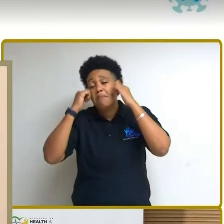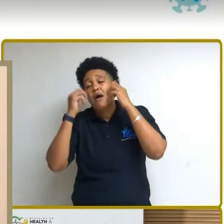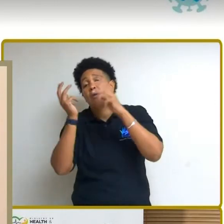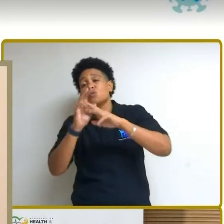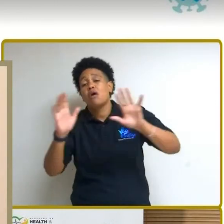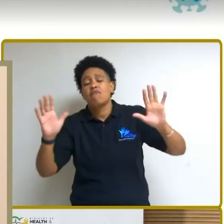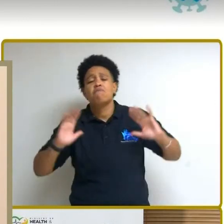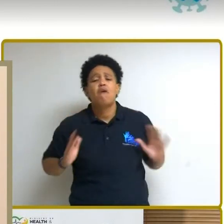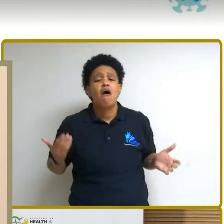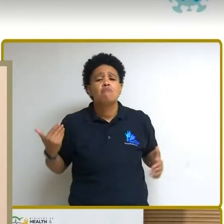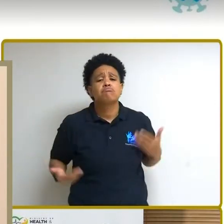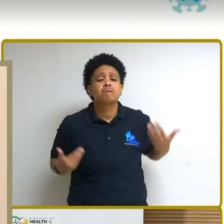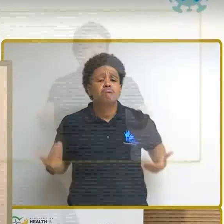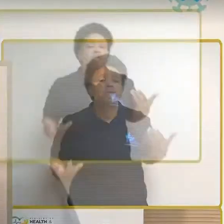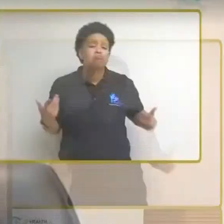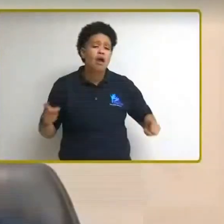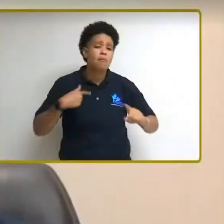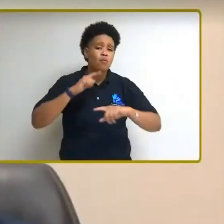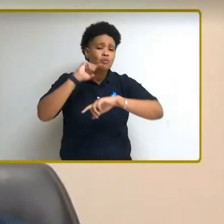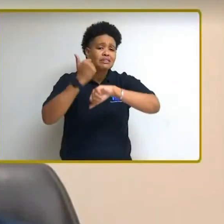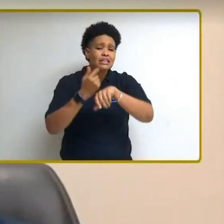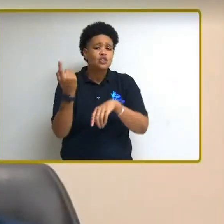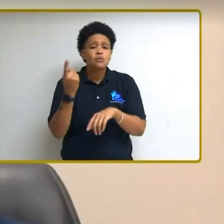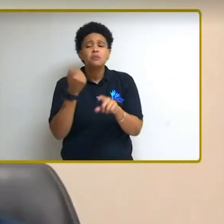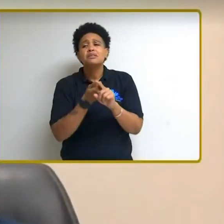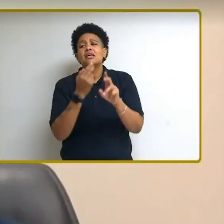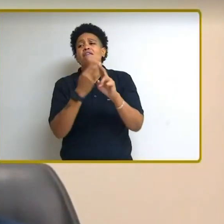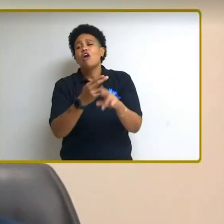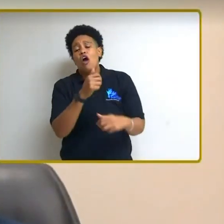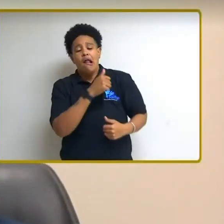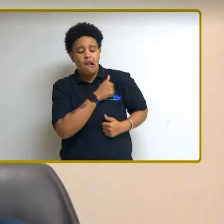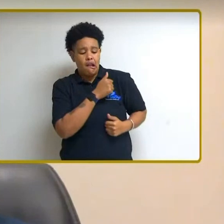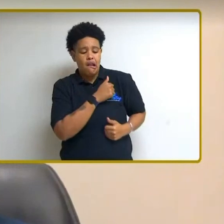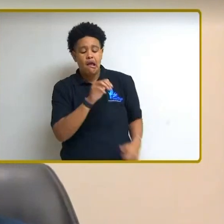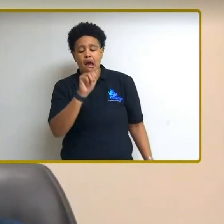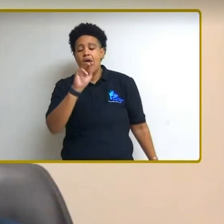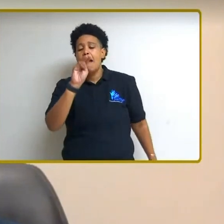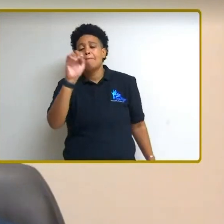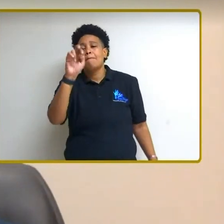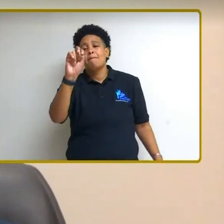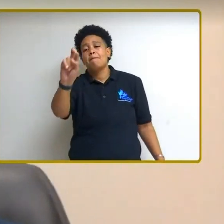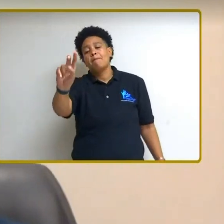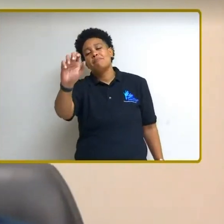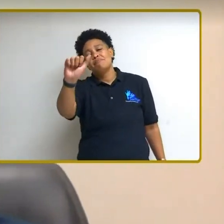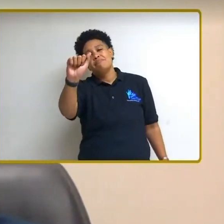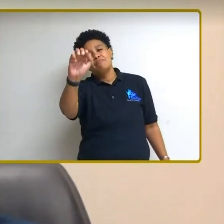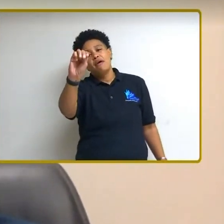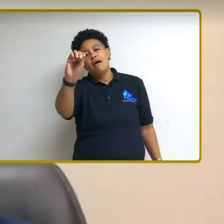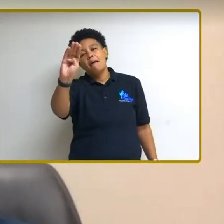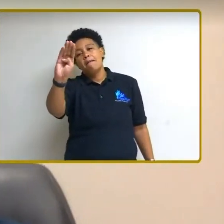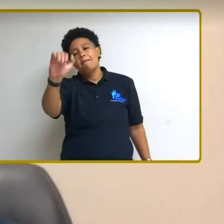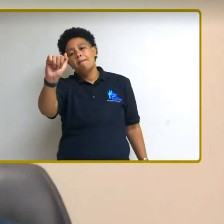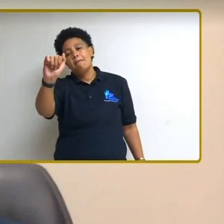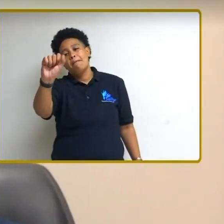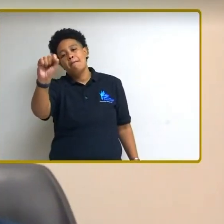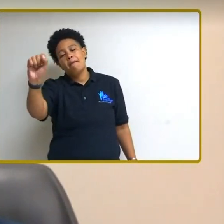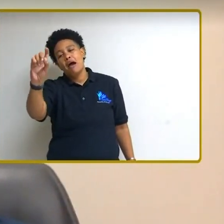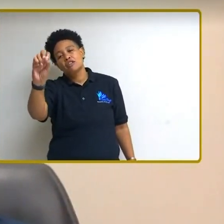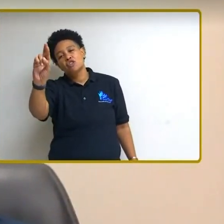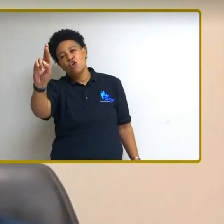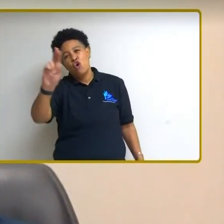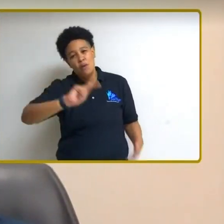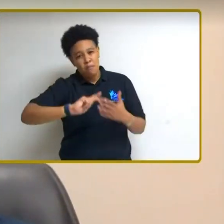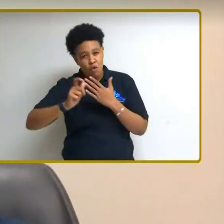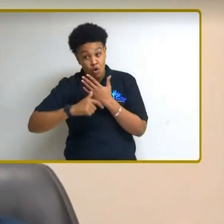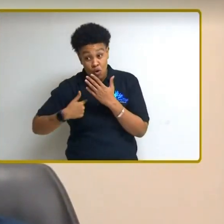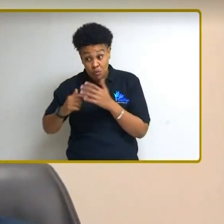wearing. We even set up something called the Ambassador Program, which we have mobilized recently